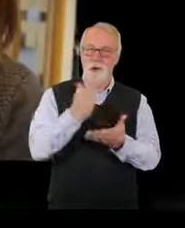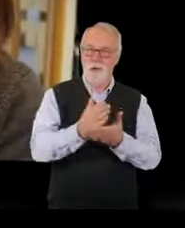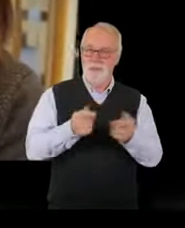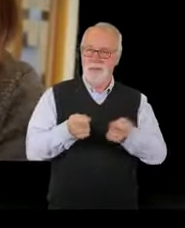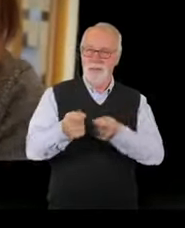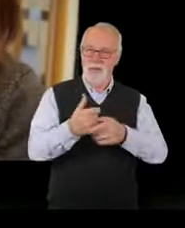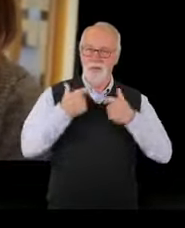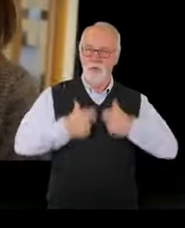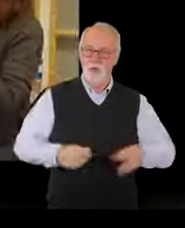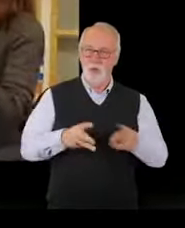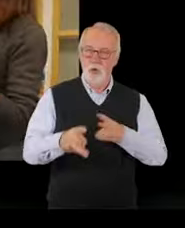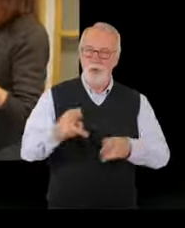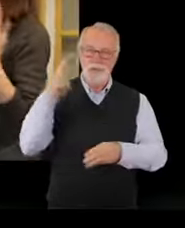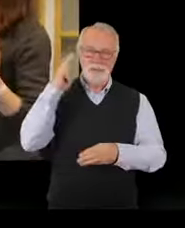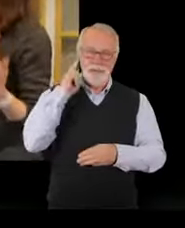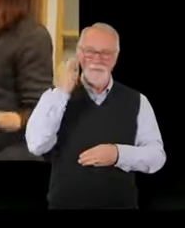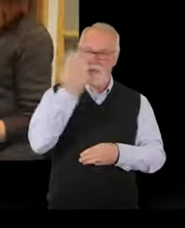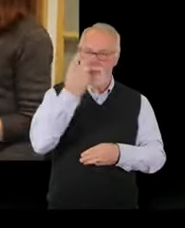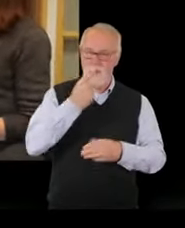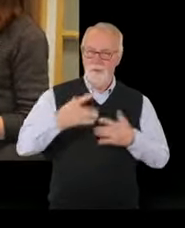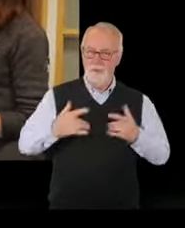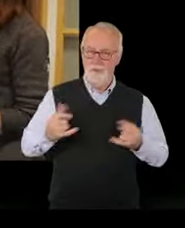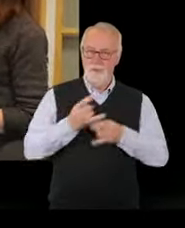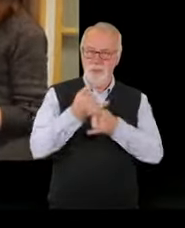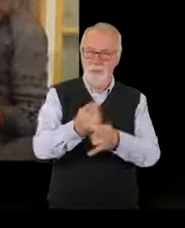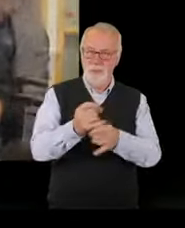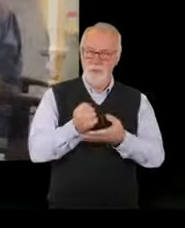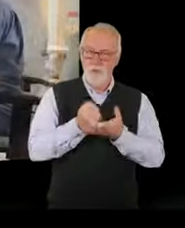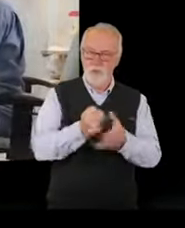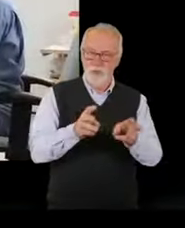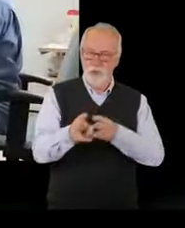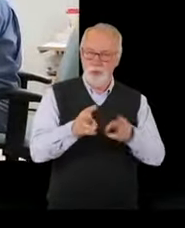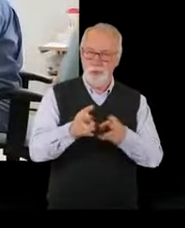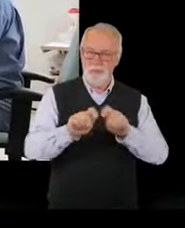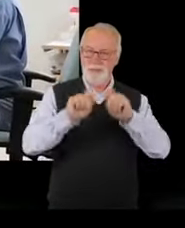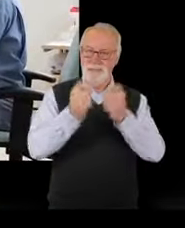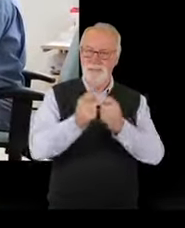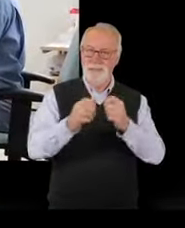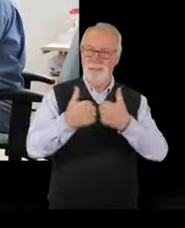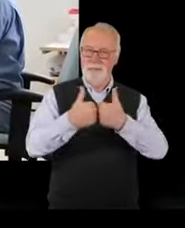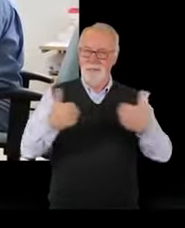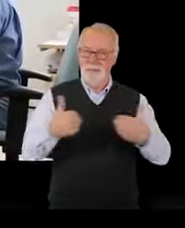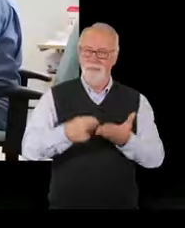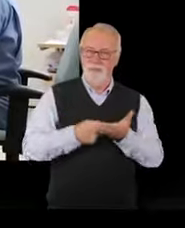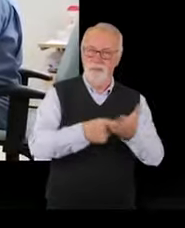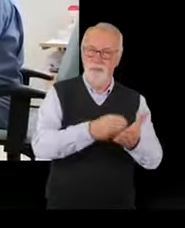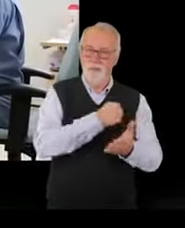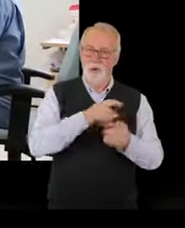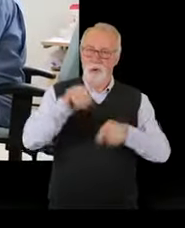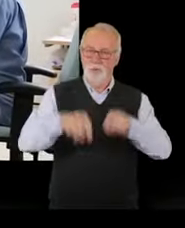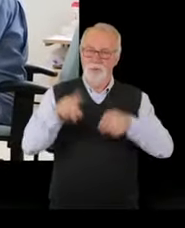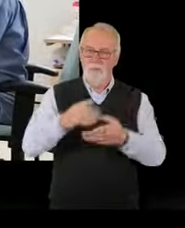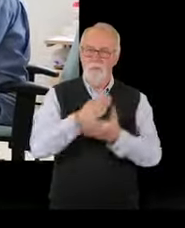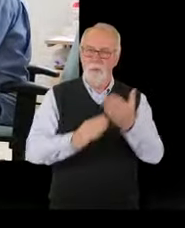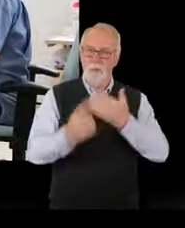and deaf rehabilitation and support workers. The teams accept self-referrals or alternatively someone can be referred